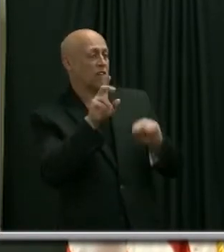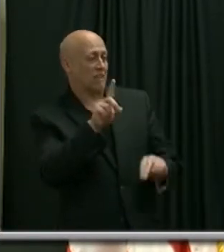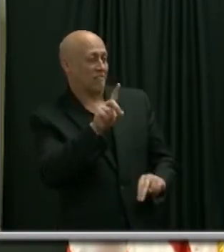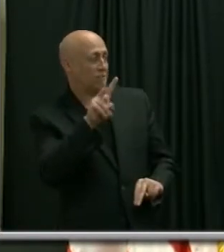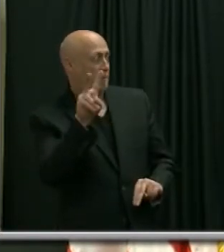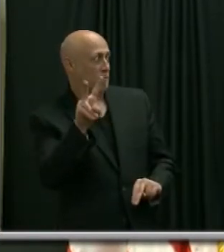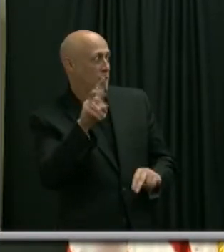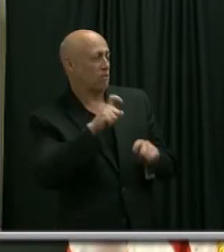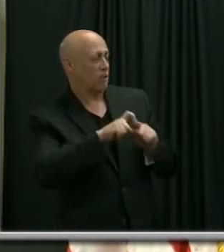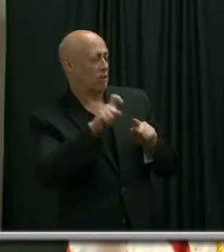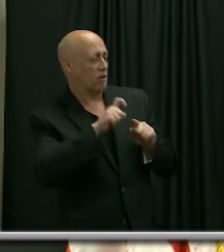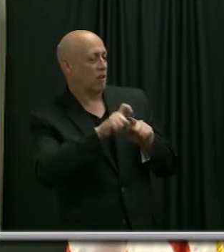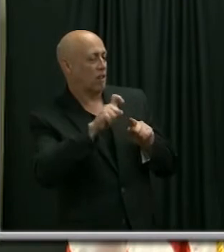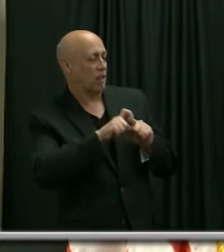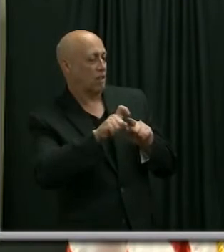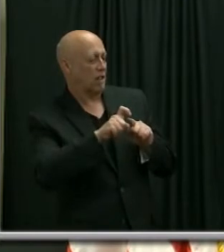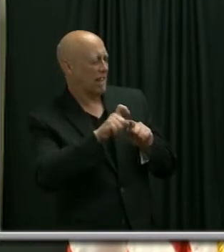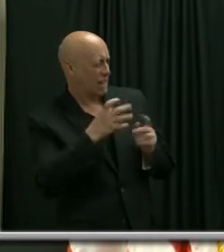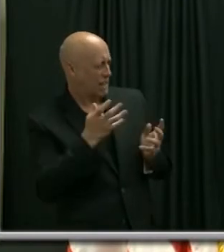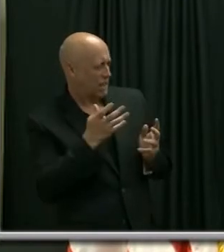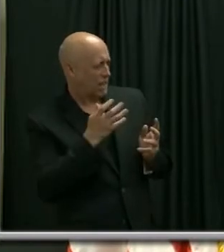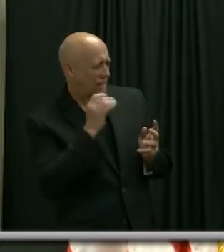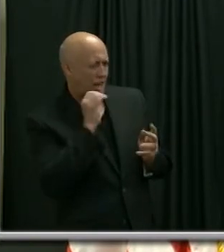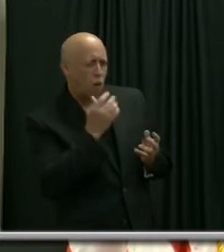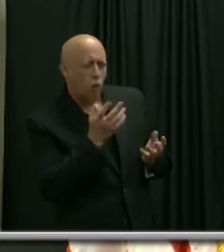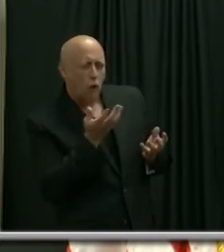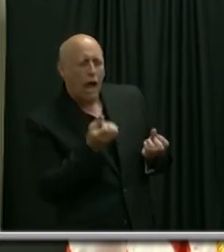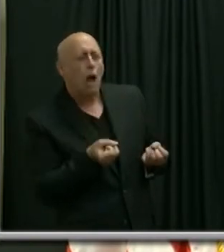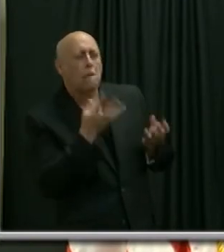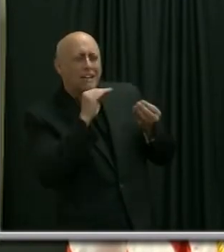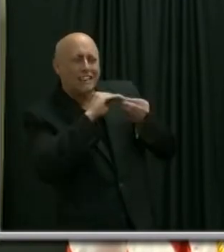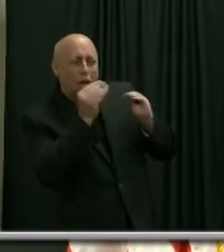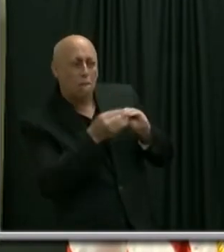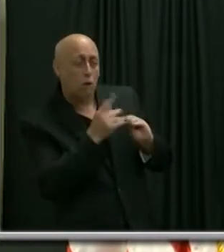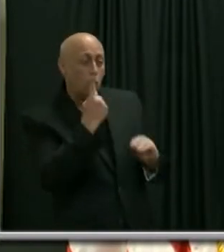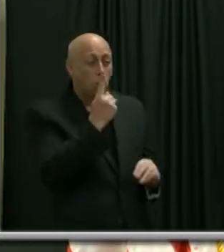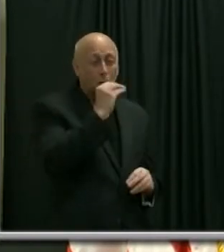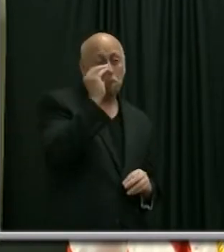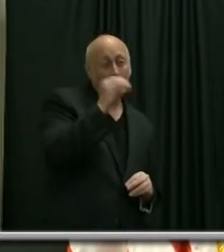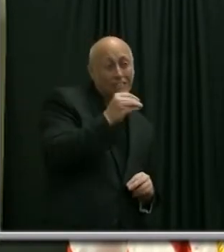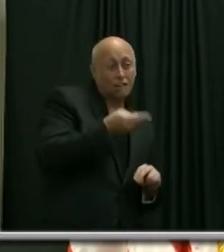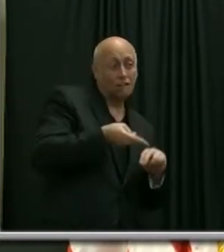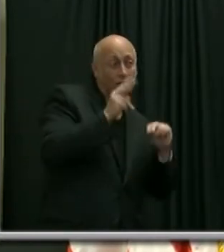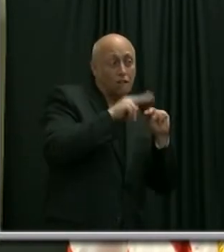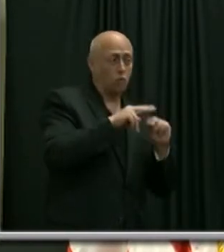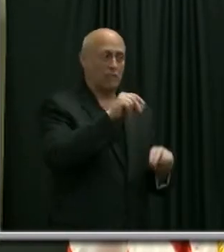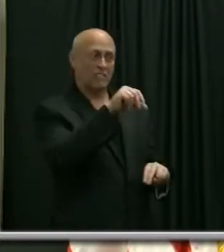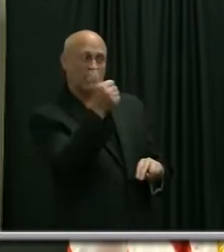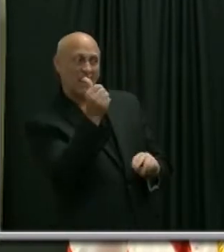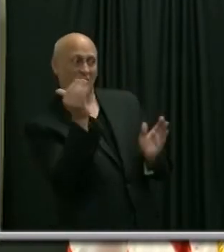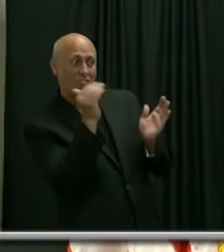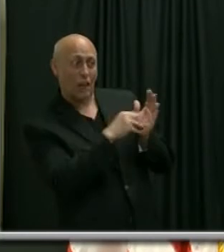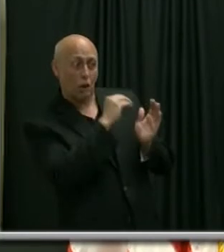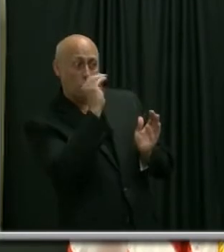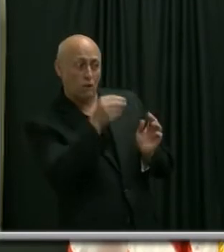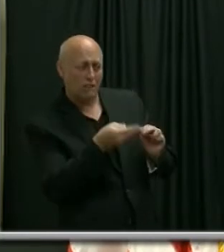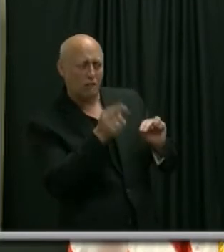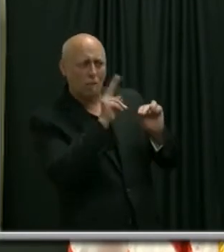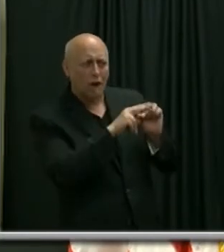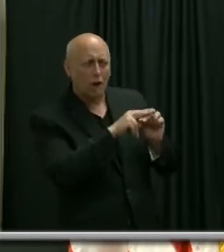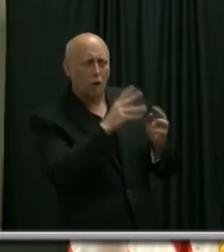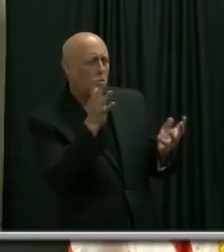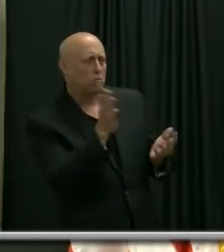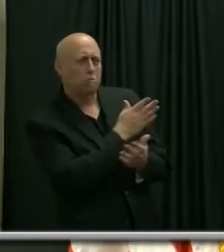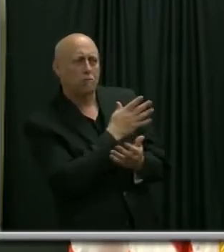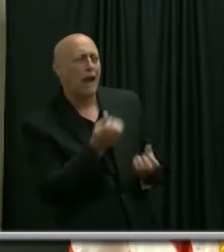calls, and I was curious if she could quantify that in any way. If we're talking about a 1% rise or a 10,000% rise or somewhere